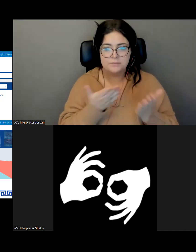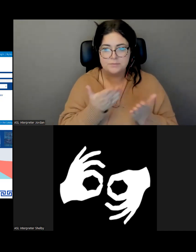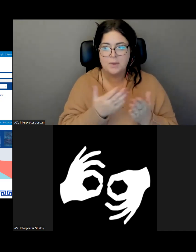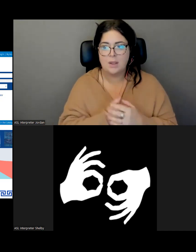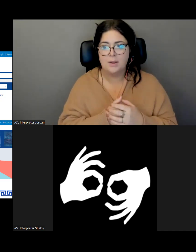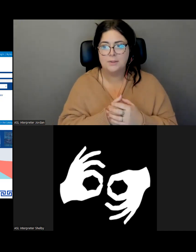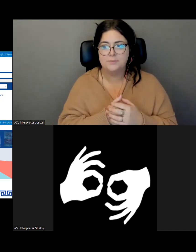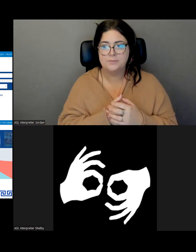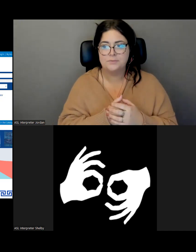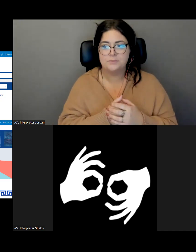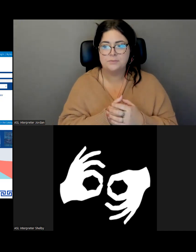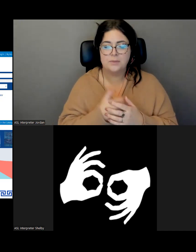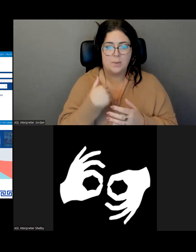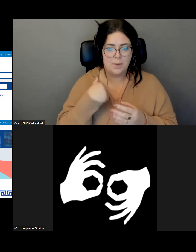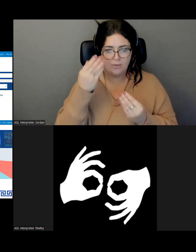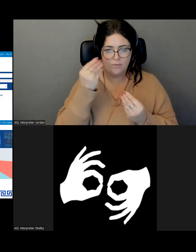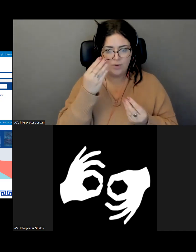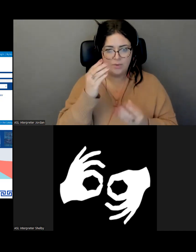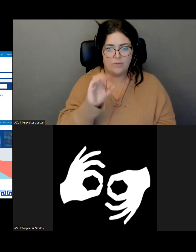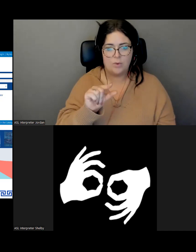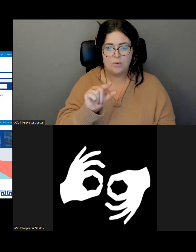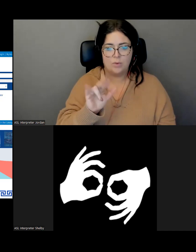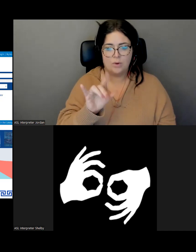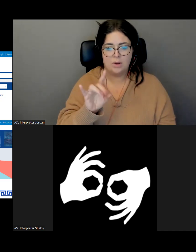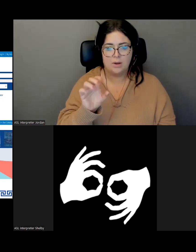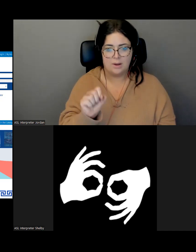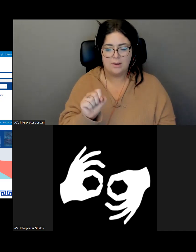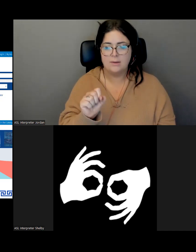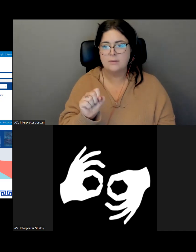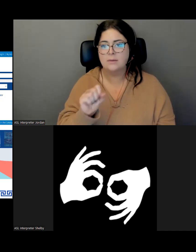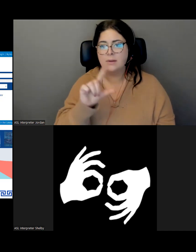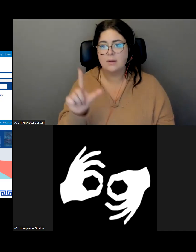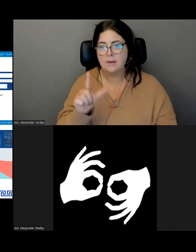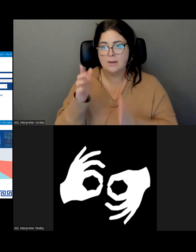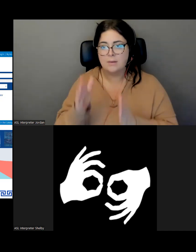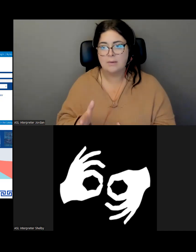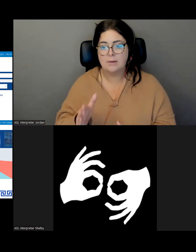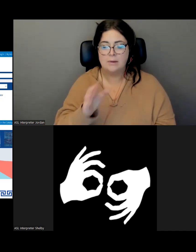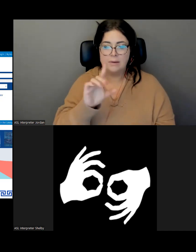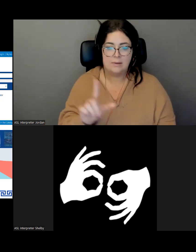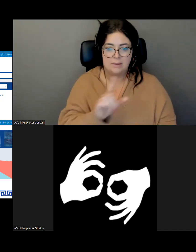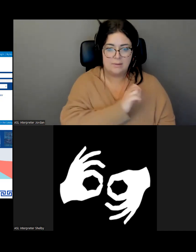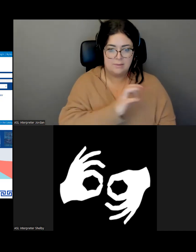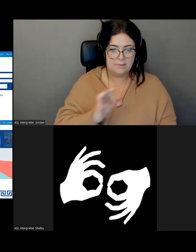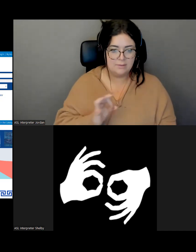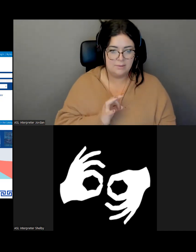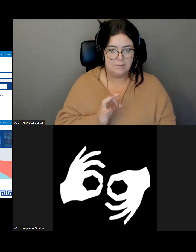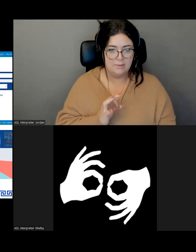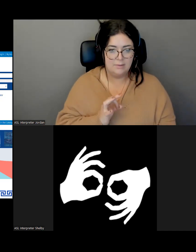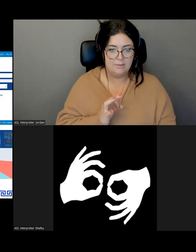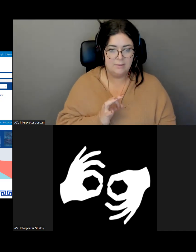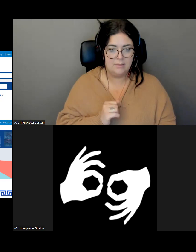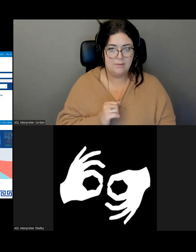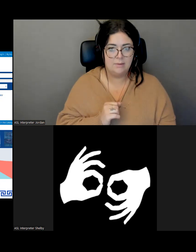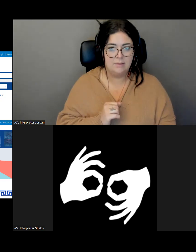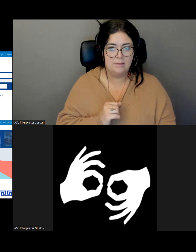have what we call info guides. So these are created by librarians and library staff. And it's a collection of like